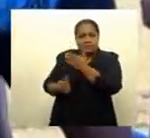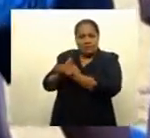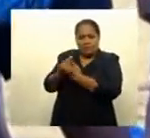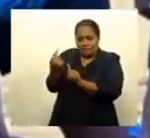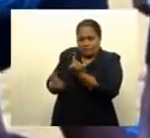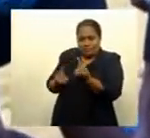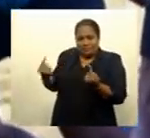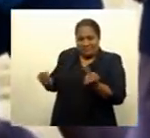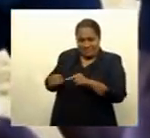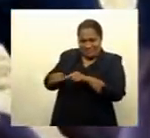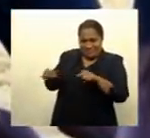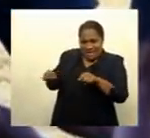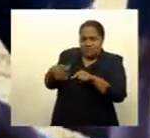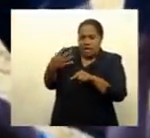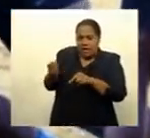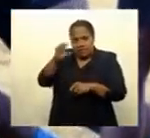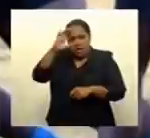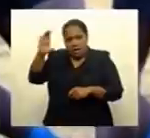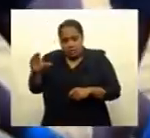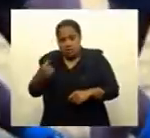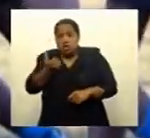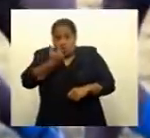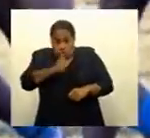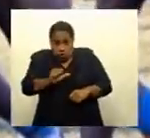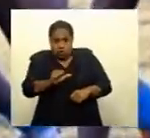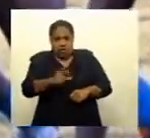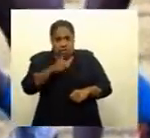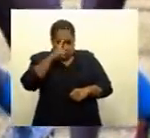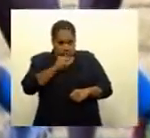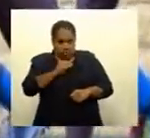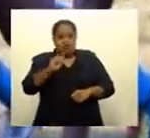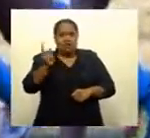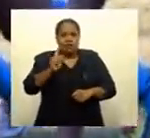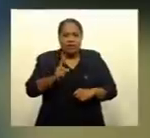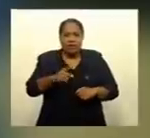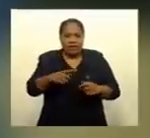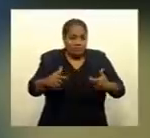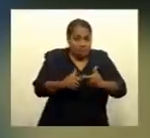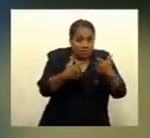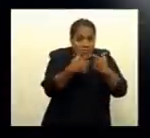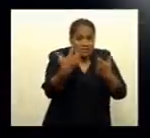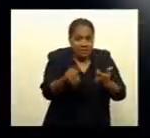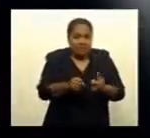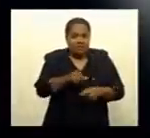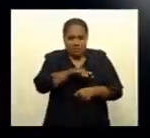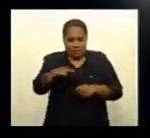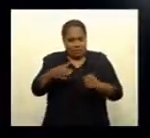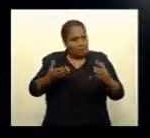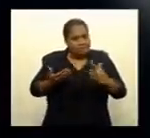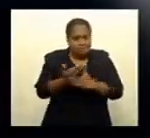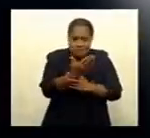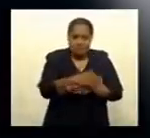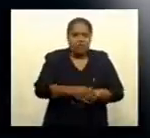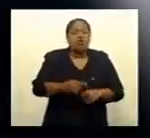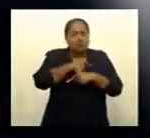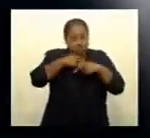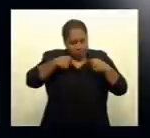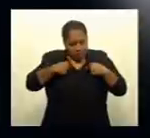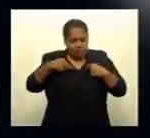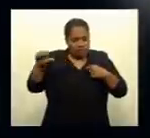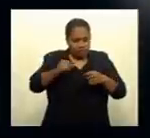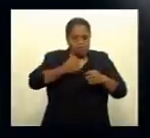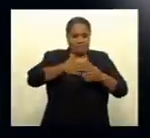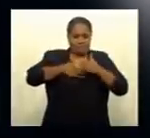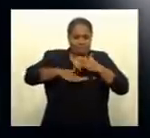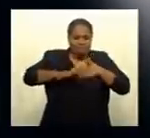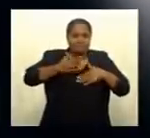is facing in the country and use it as a tool to tackle hurdles that come their way. We have to endure, we have to